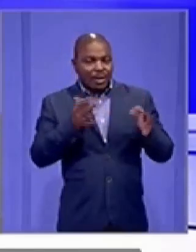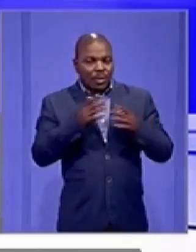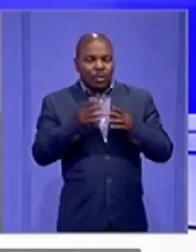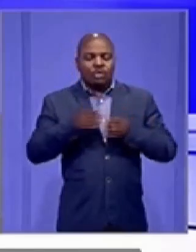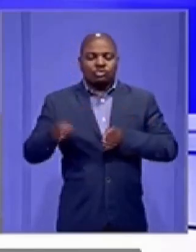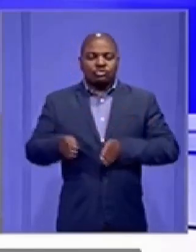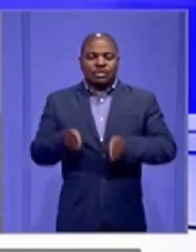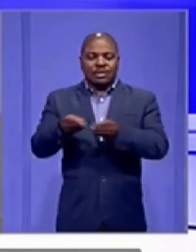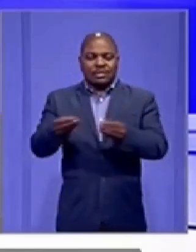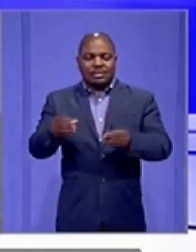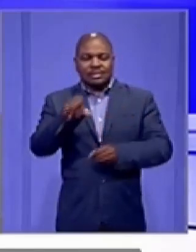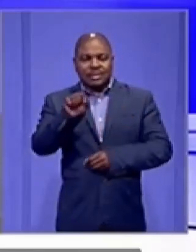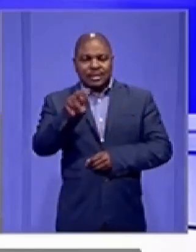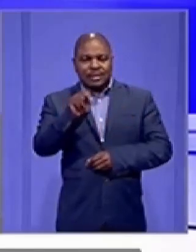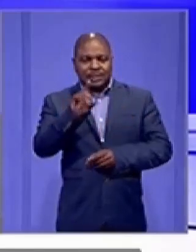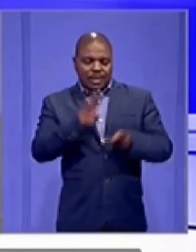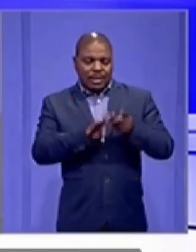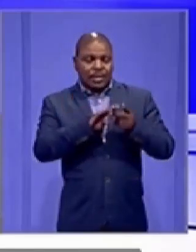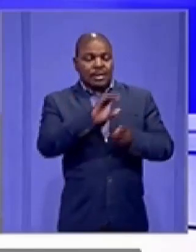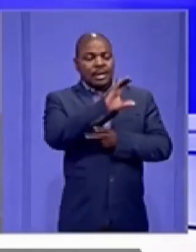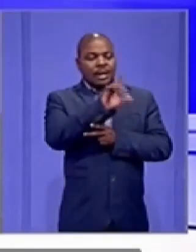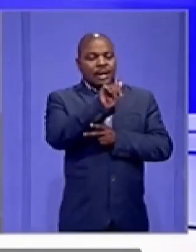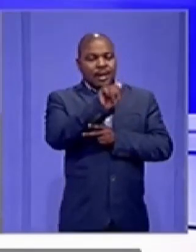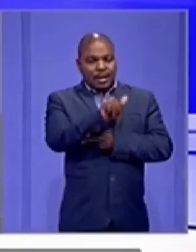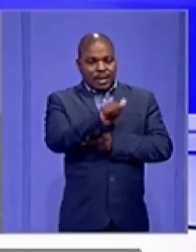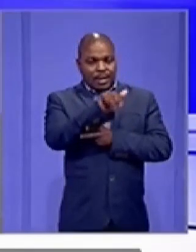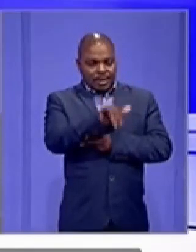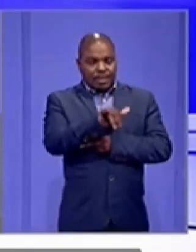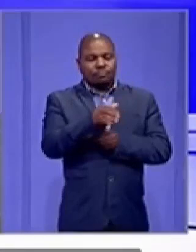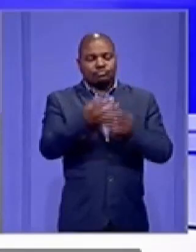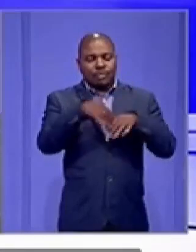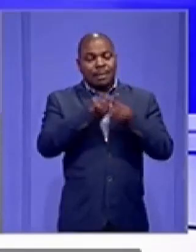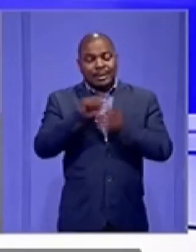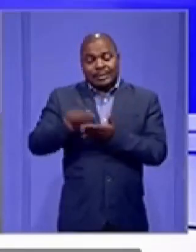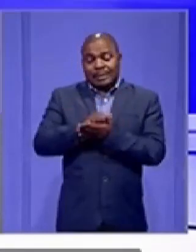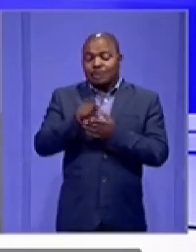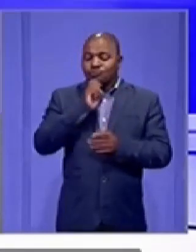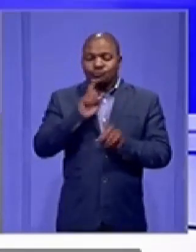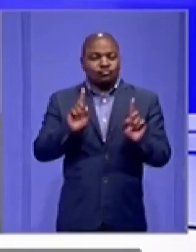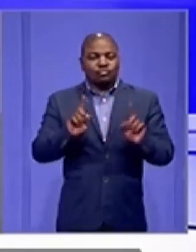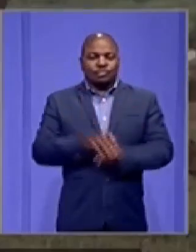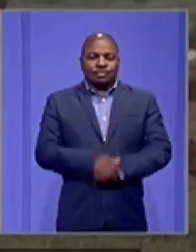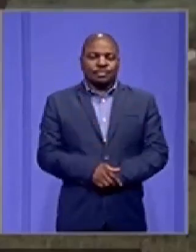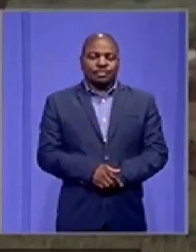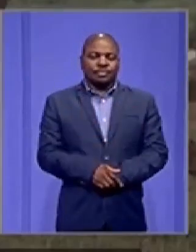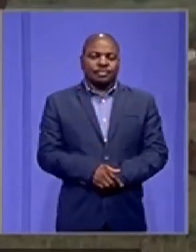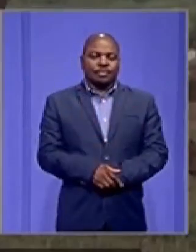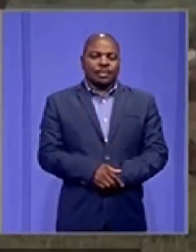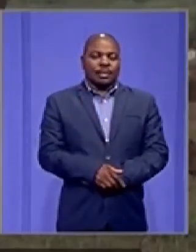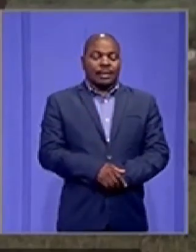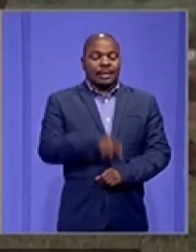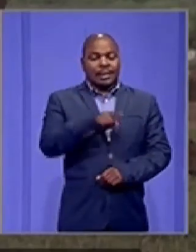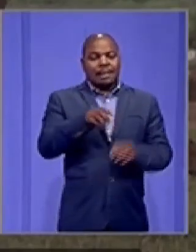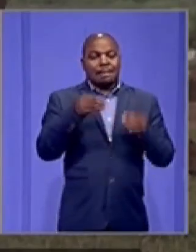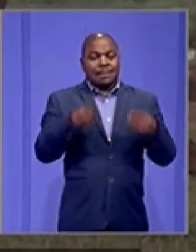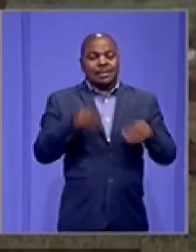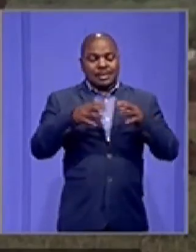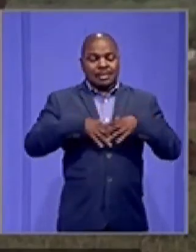wa noka le mobu wa letsopa ntle le go šomiša samente. Kgwebo ya ditena e hlangwa